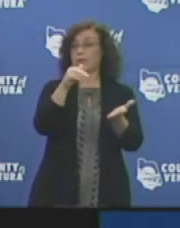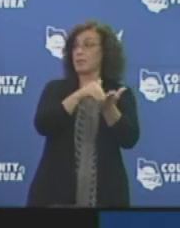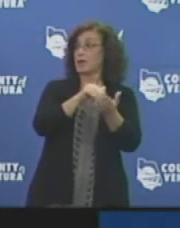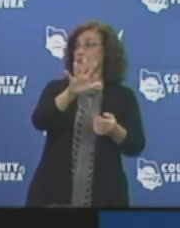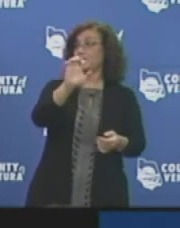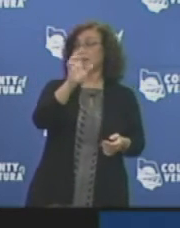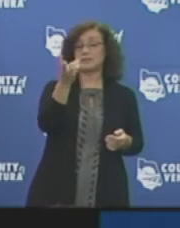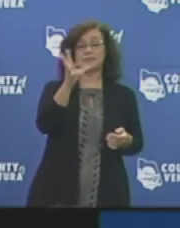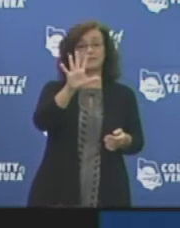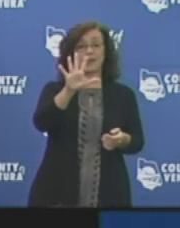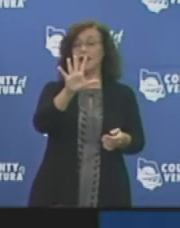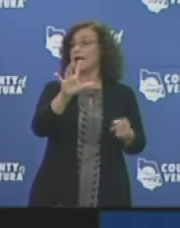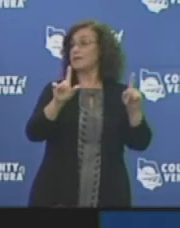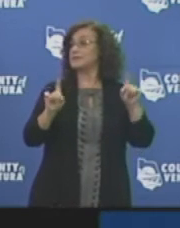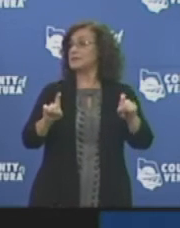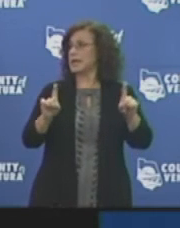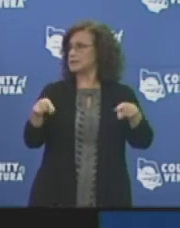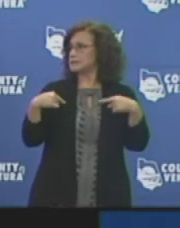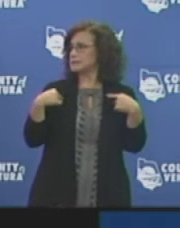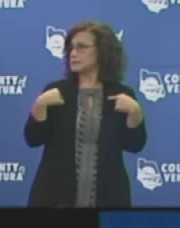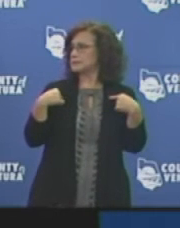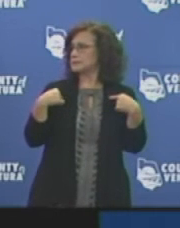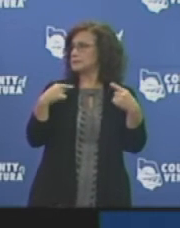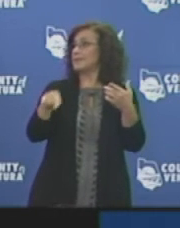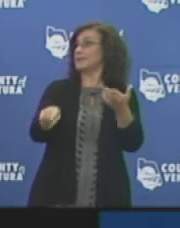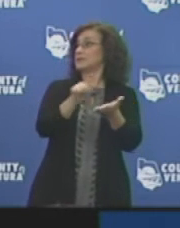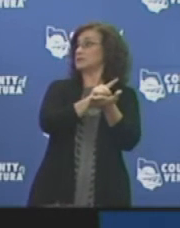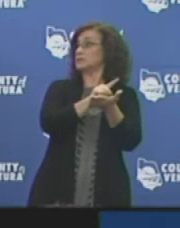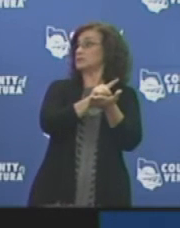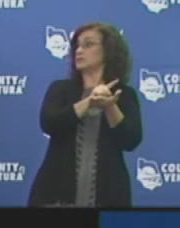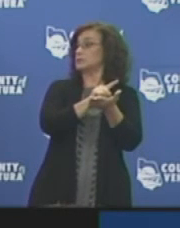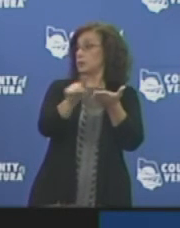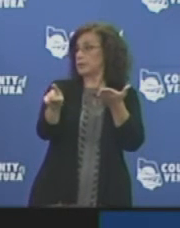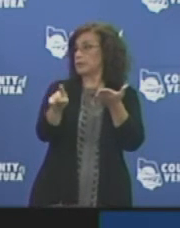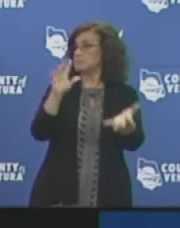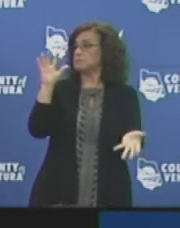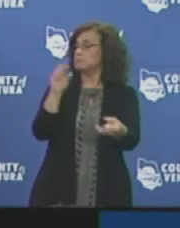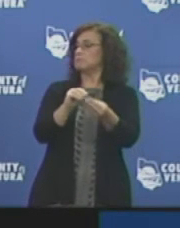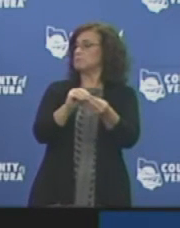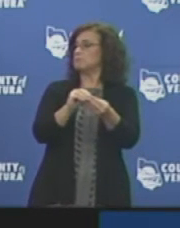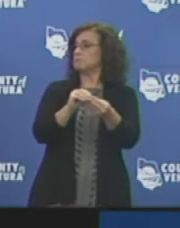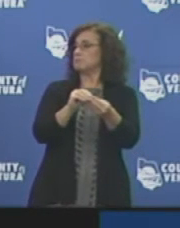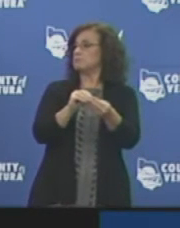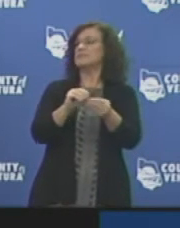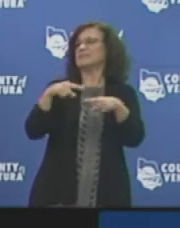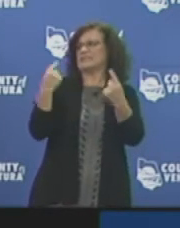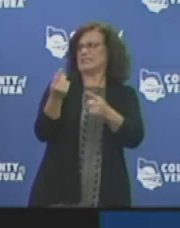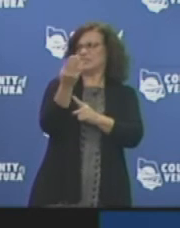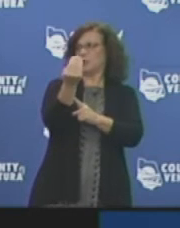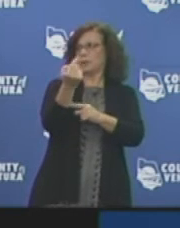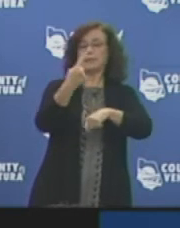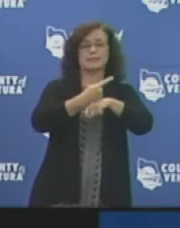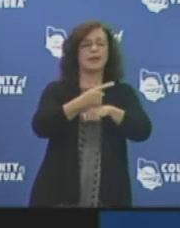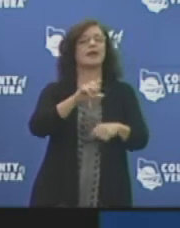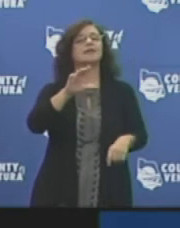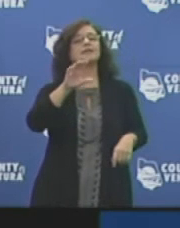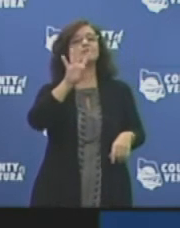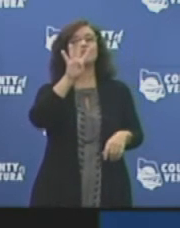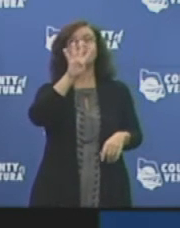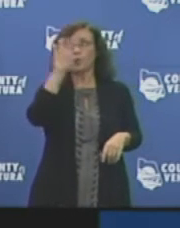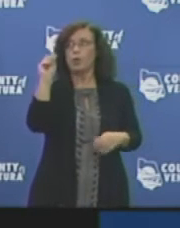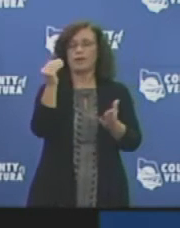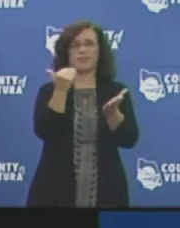24,565 tests over the last week, 40,000 over the last 14 days. So that is